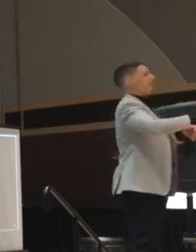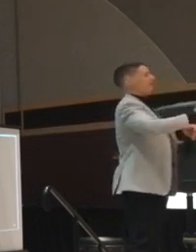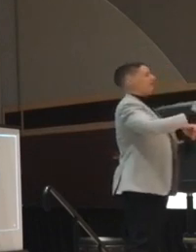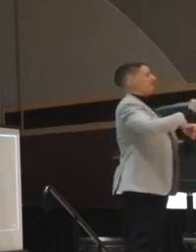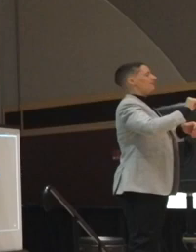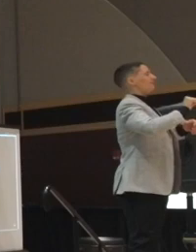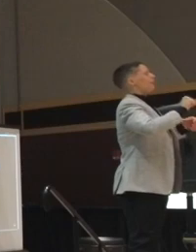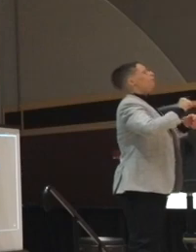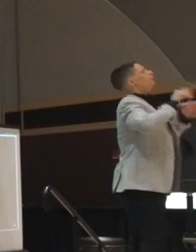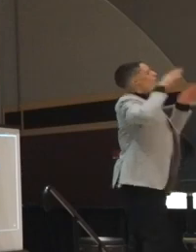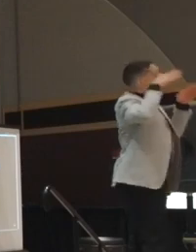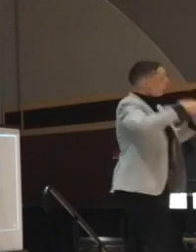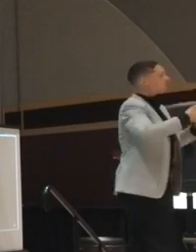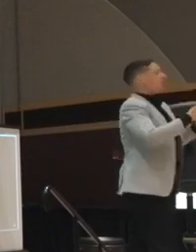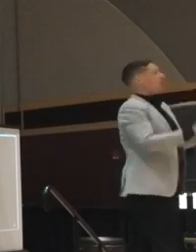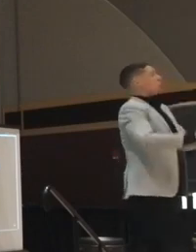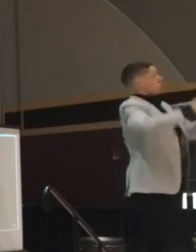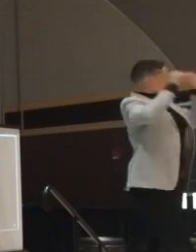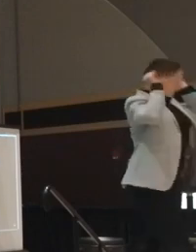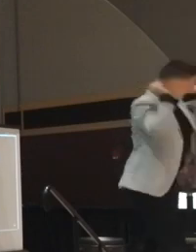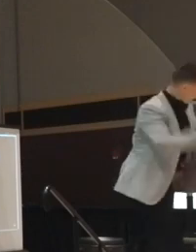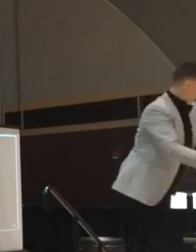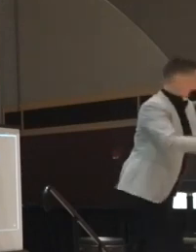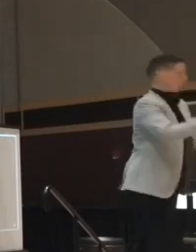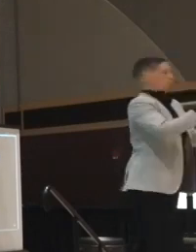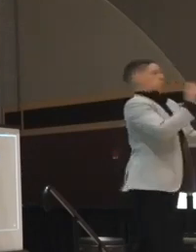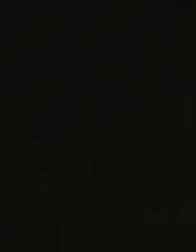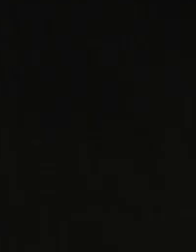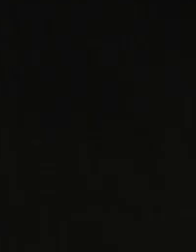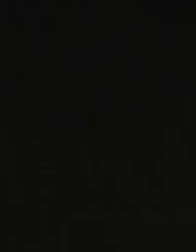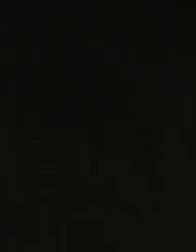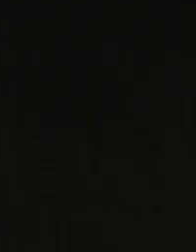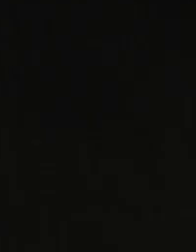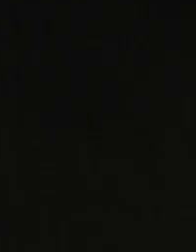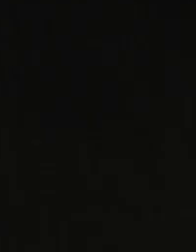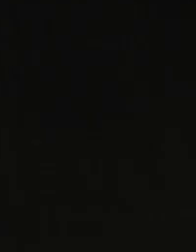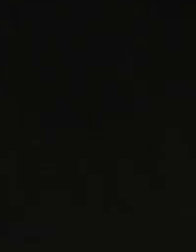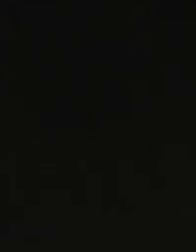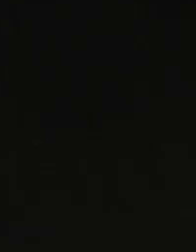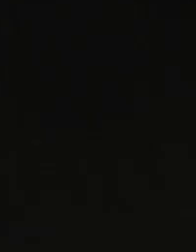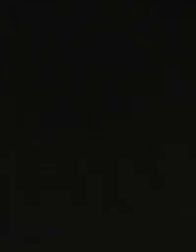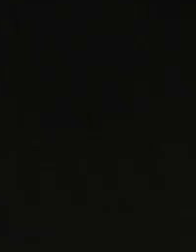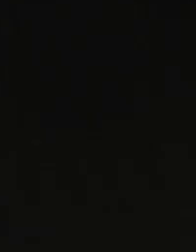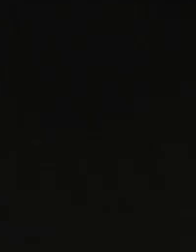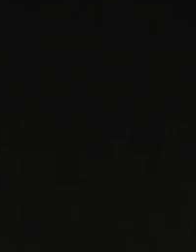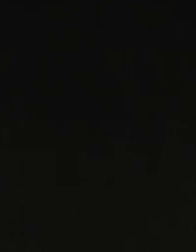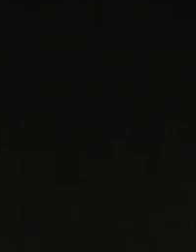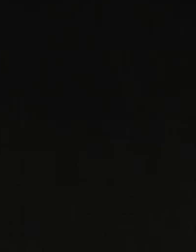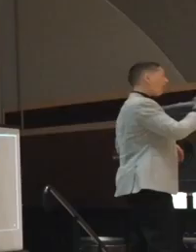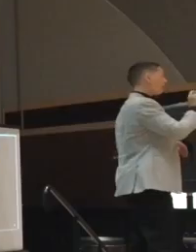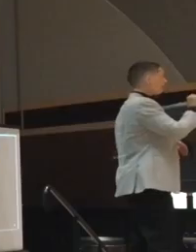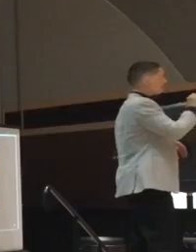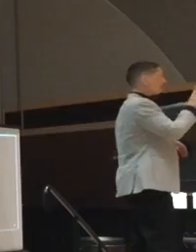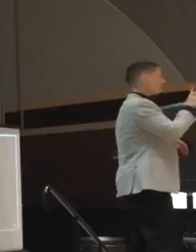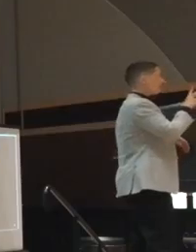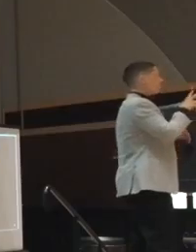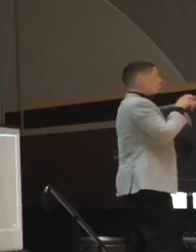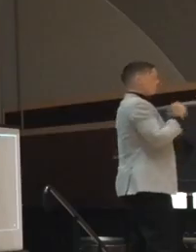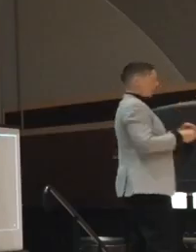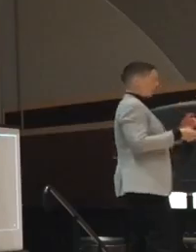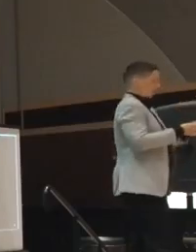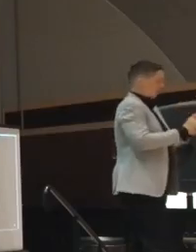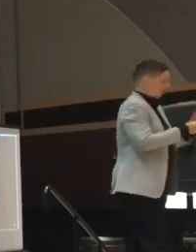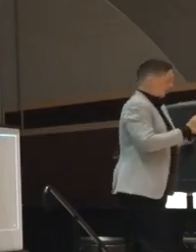enough emphasis on the thing we can build into a career. Yeah, he could float around in the weightless plane too. He could do that well.